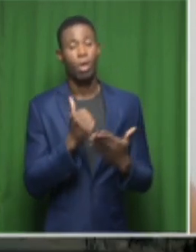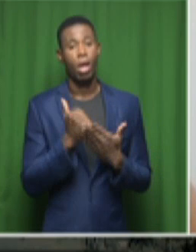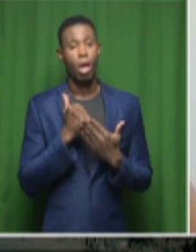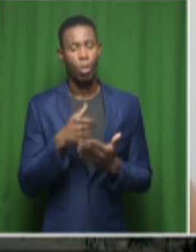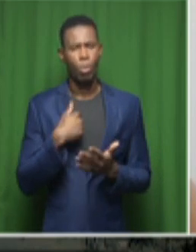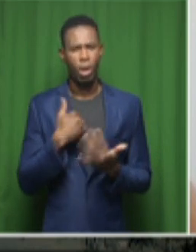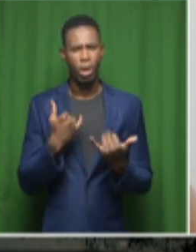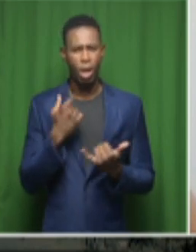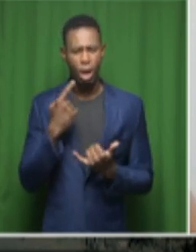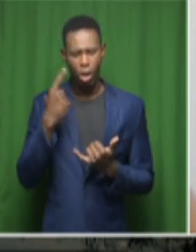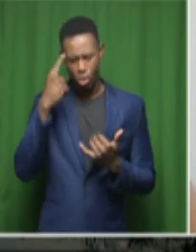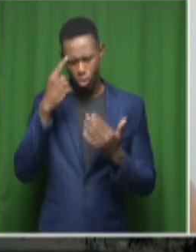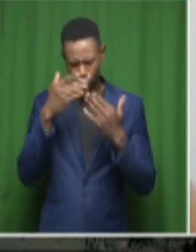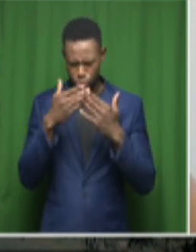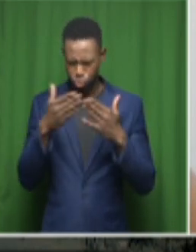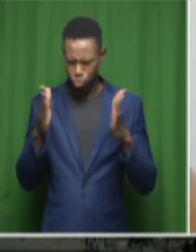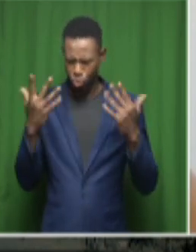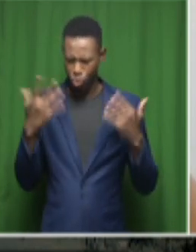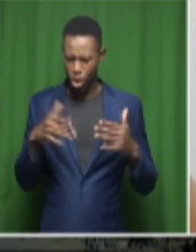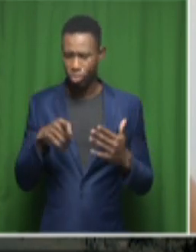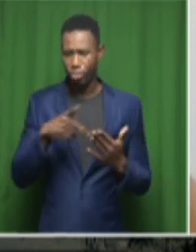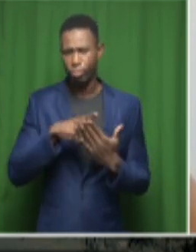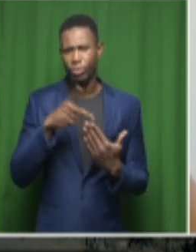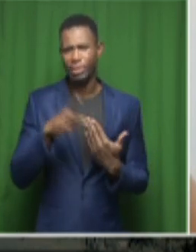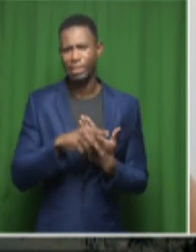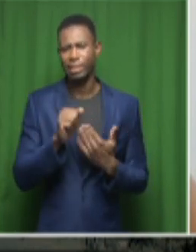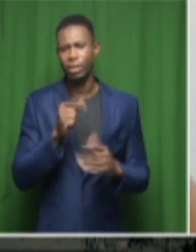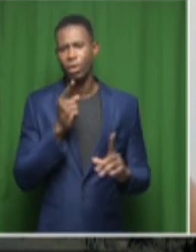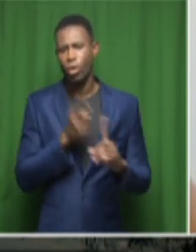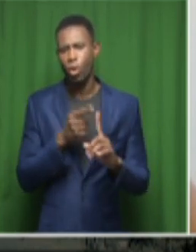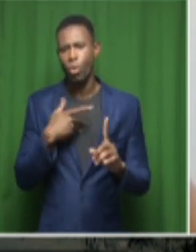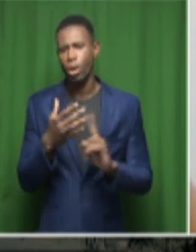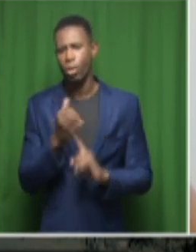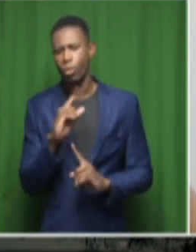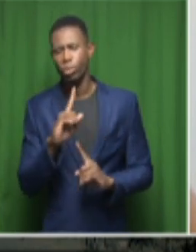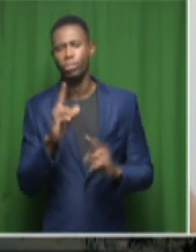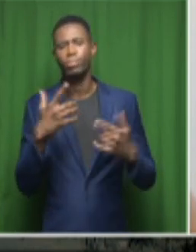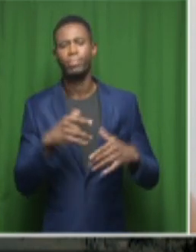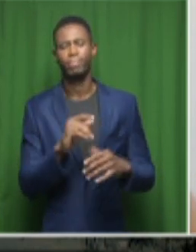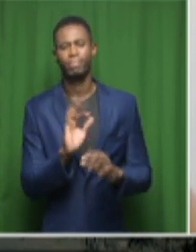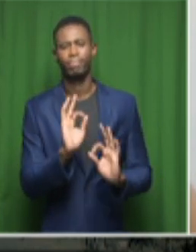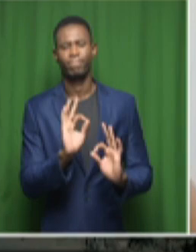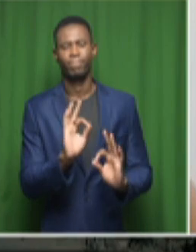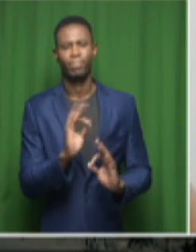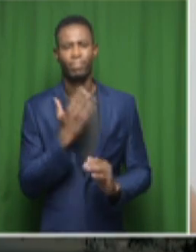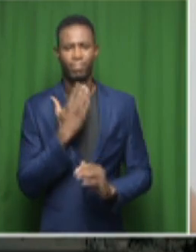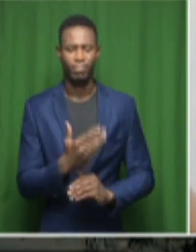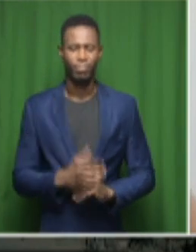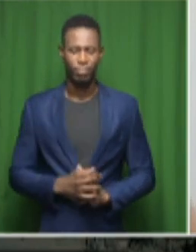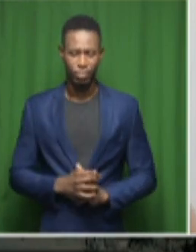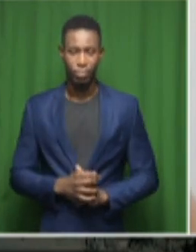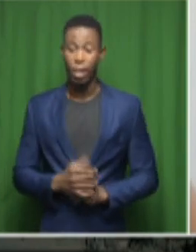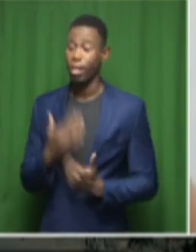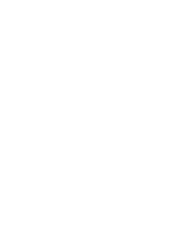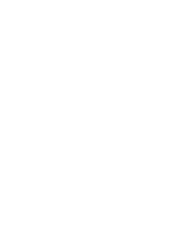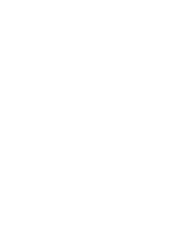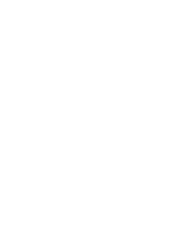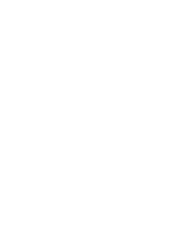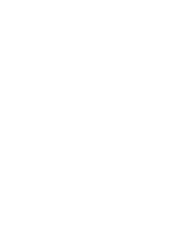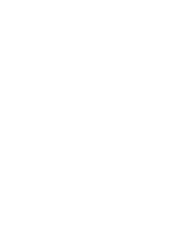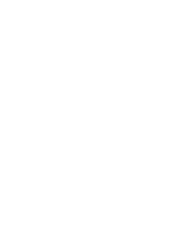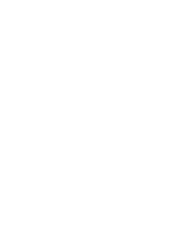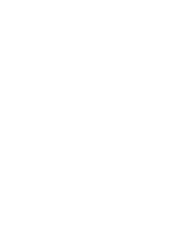this project and what it really seeks to do and achieve. A great chatting to you this morning. Thank you, Sylvia.